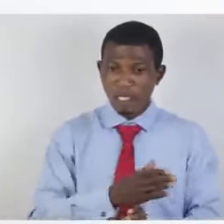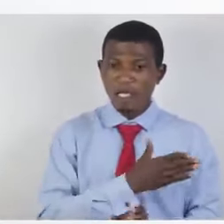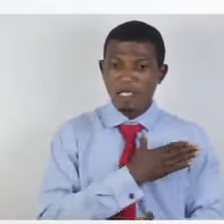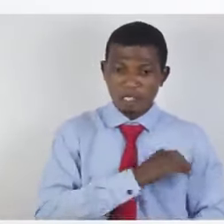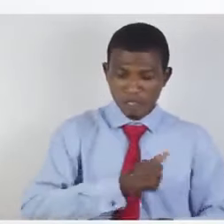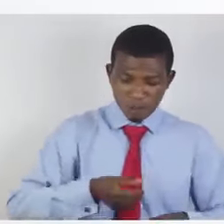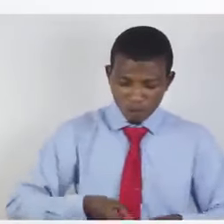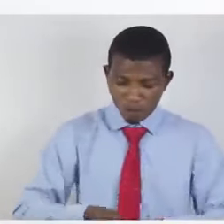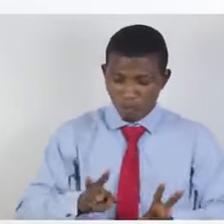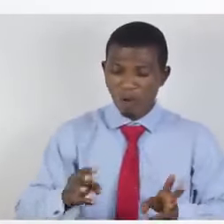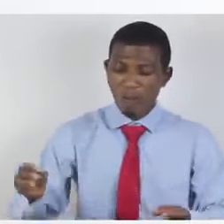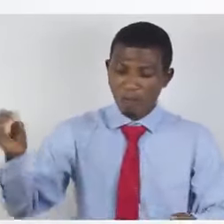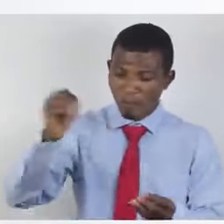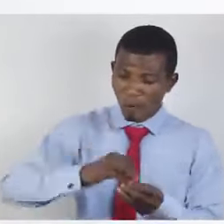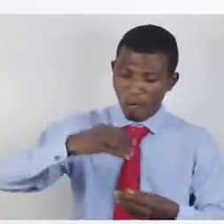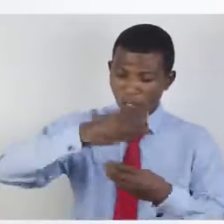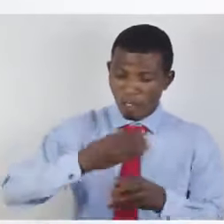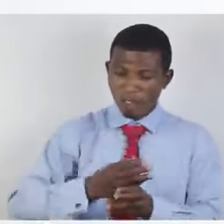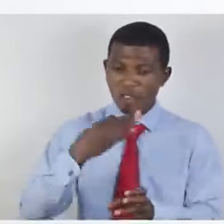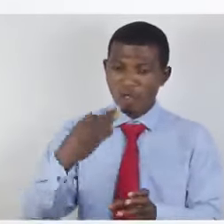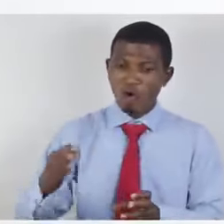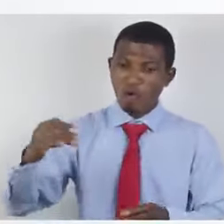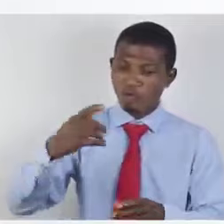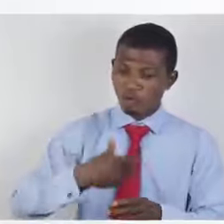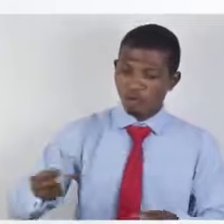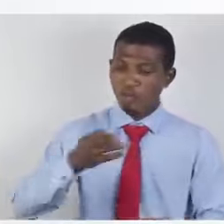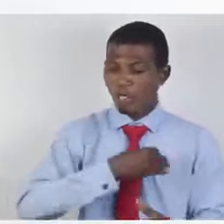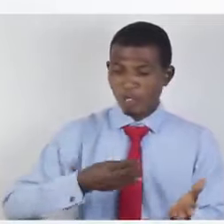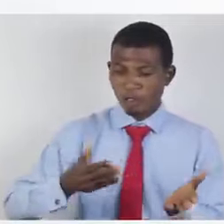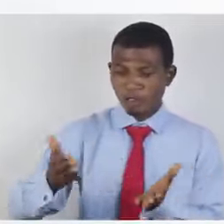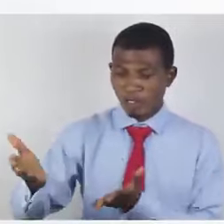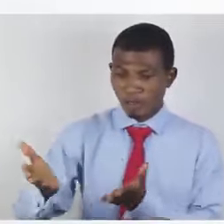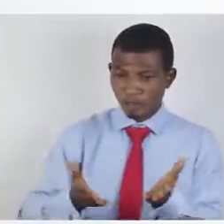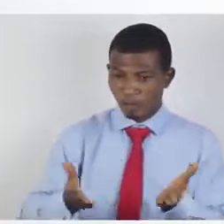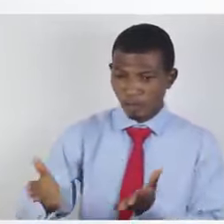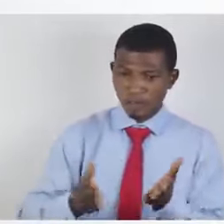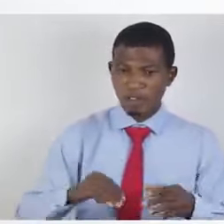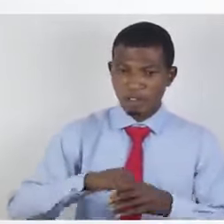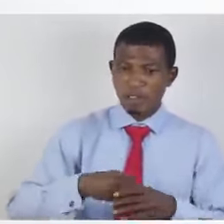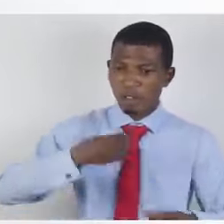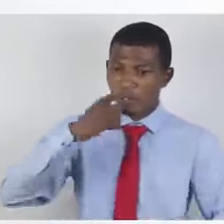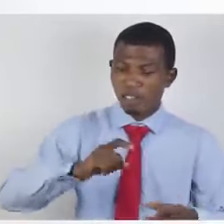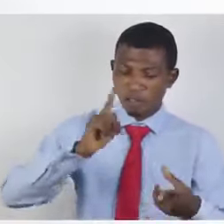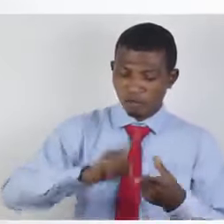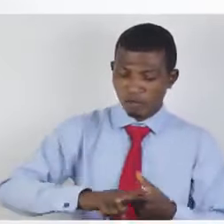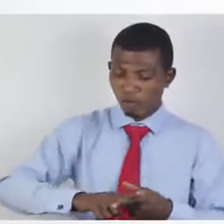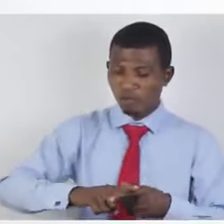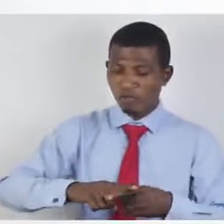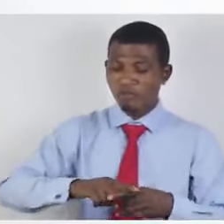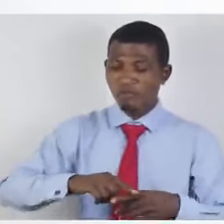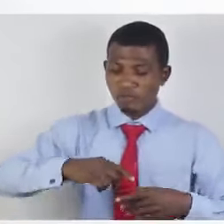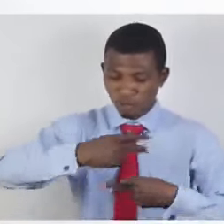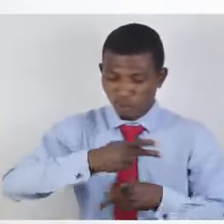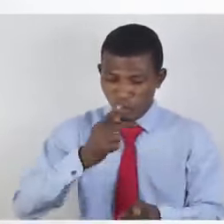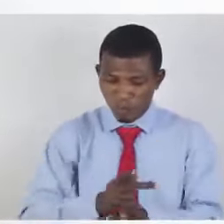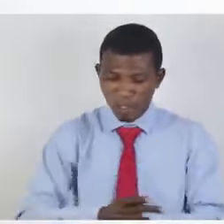commerce creates an avenue for more creations of goods and services in order